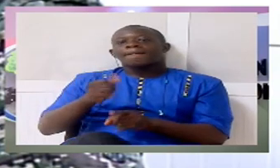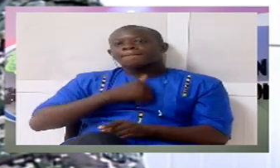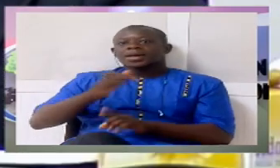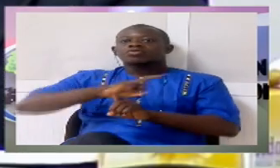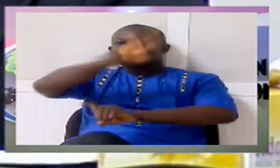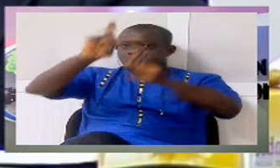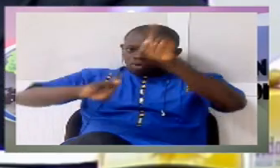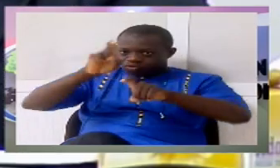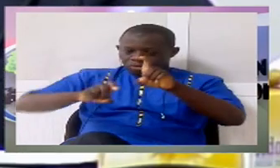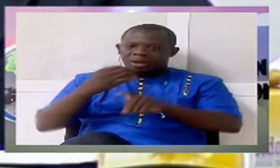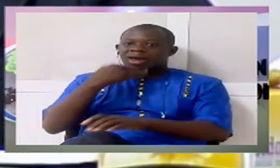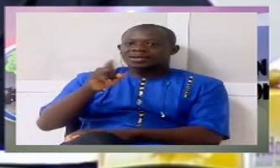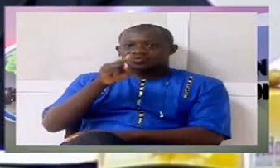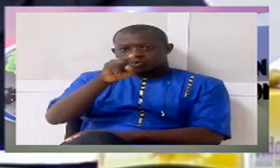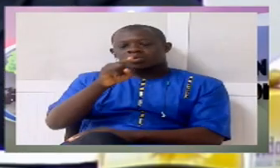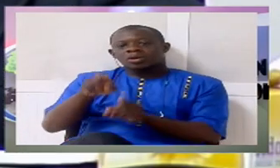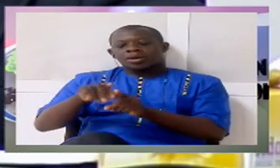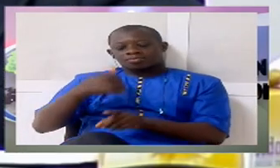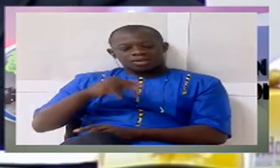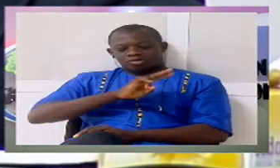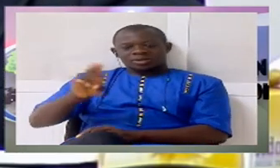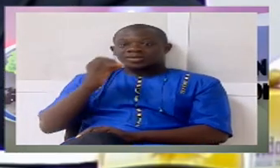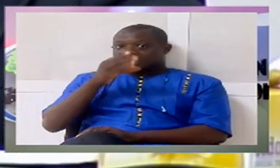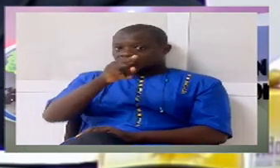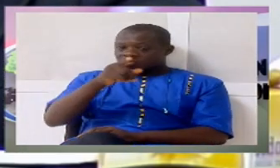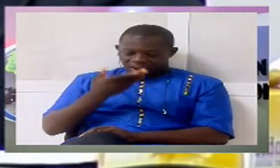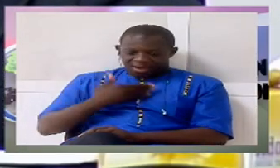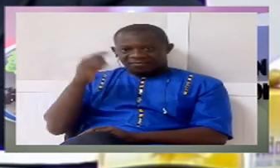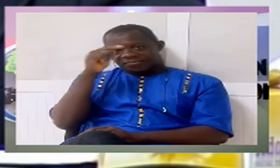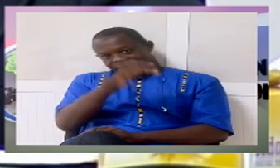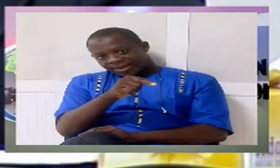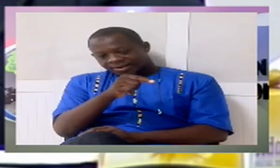I ask, I'm not saying that you were present.